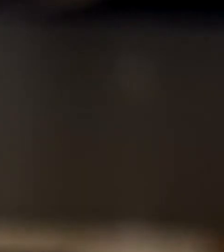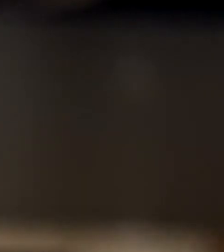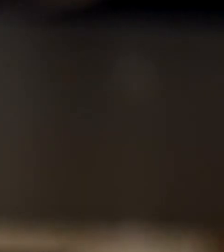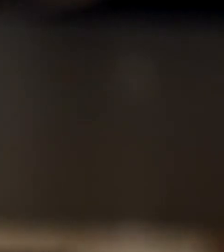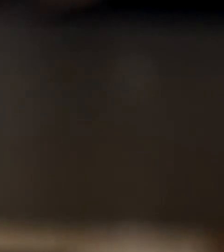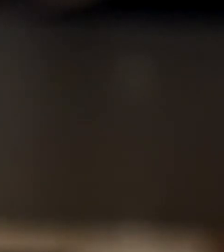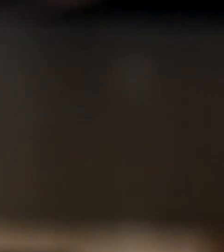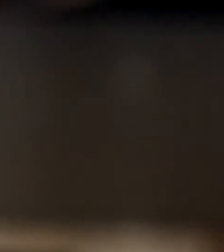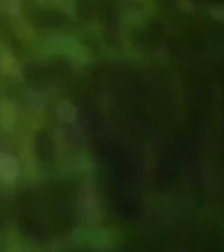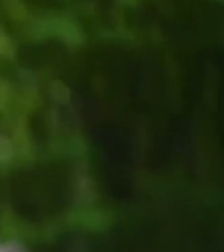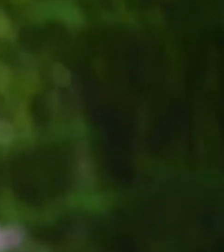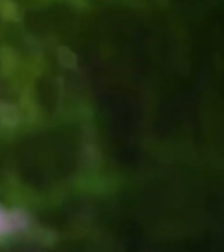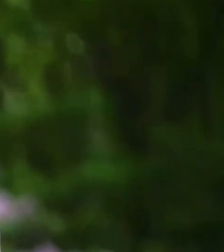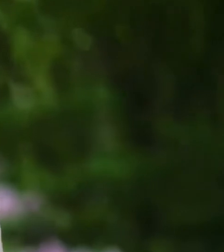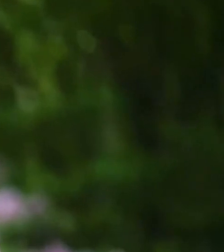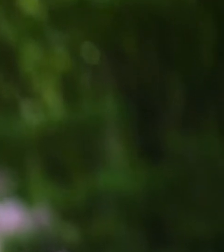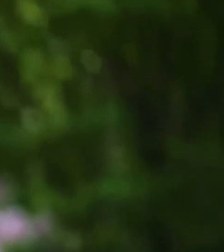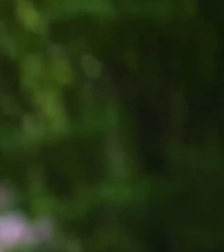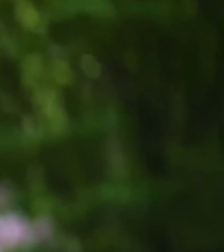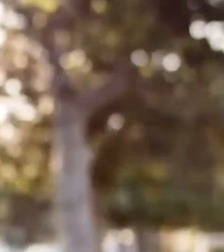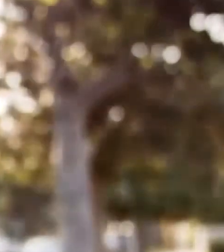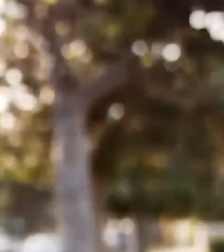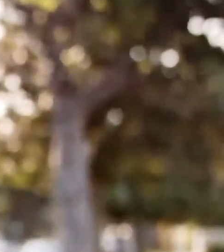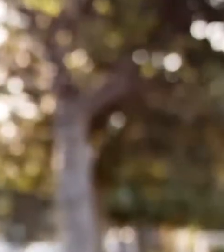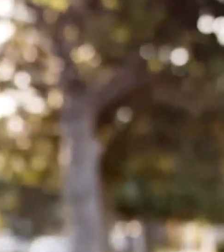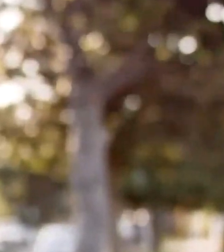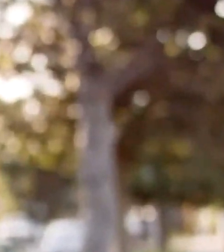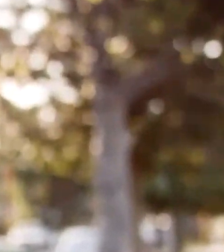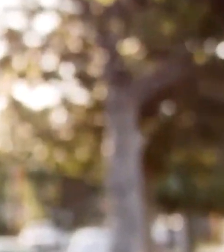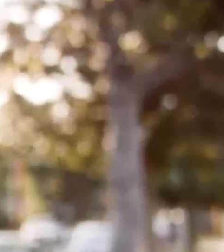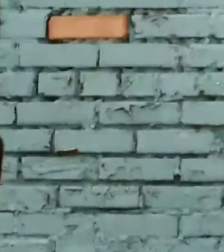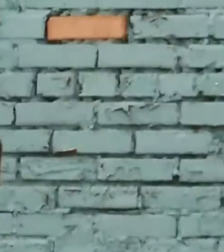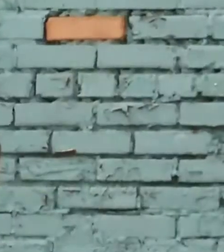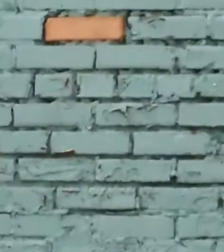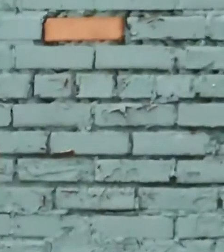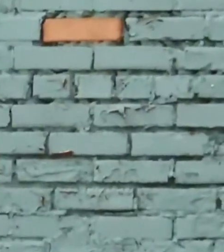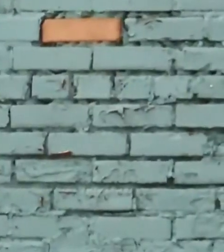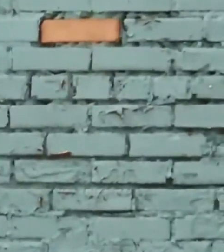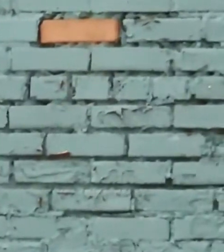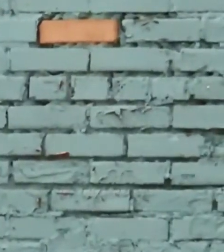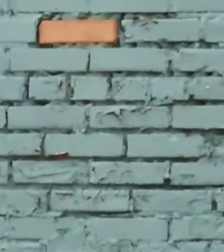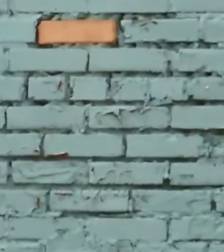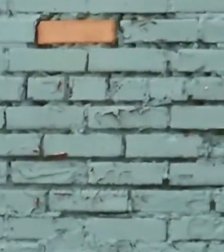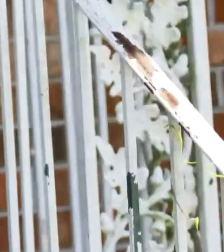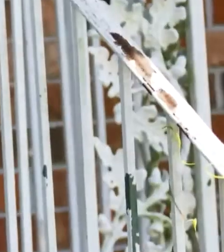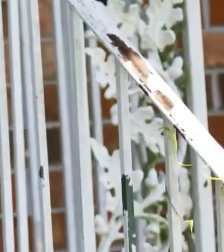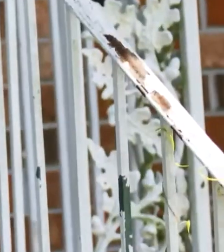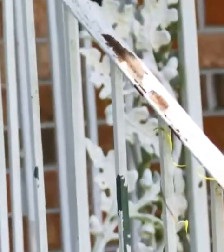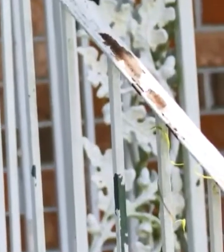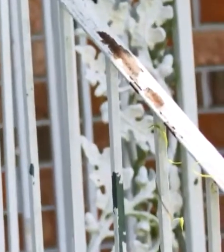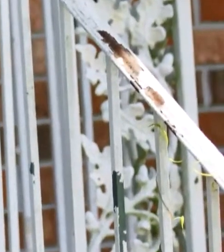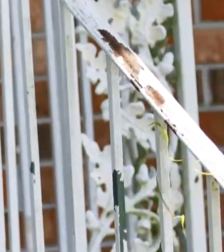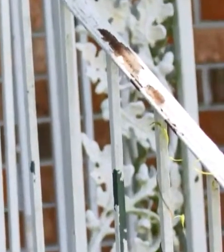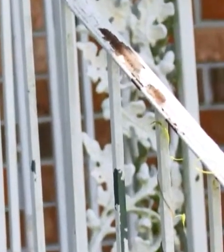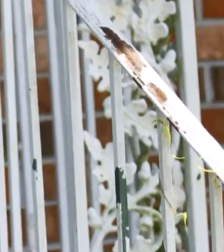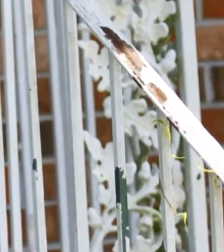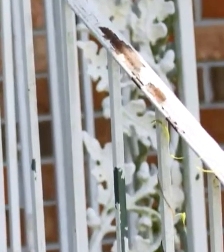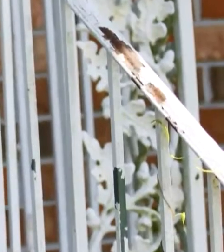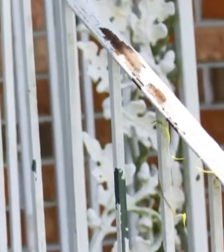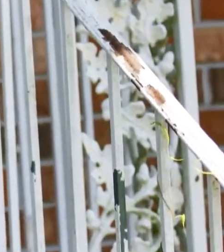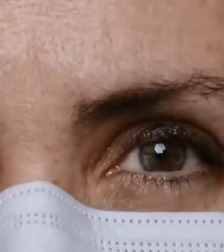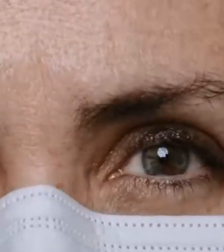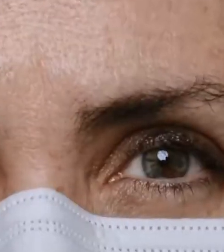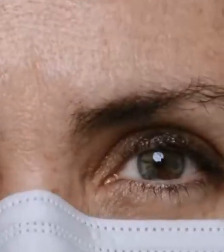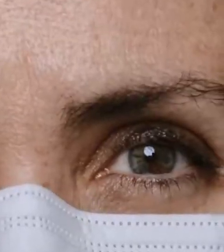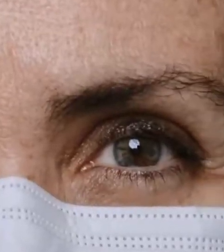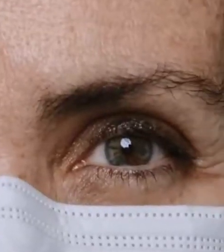Con el sudor en la frente y las sonrisas escondidas, los lentes empañados y las miradas dedicadas, un pedacito de tela demuestra